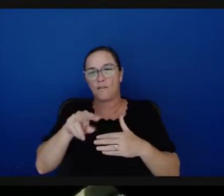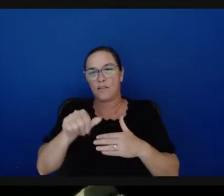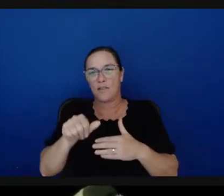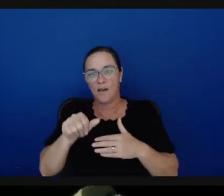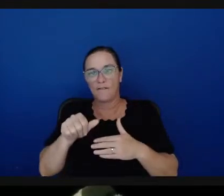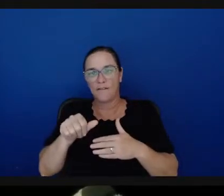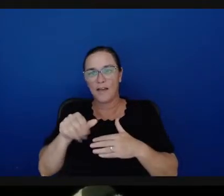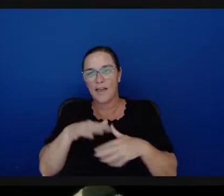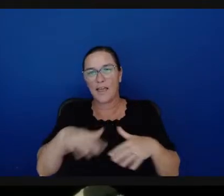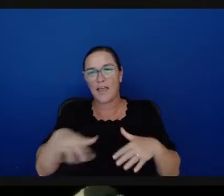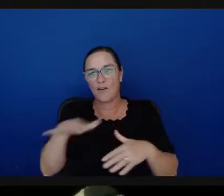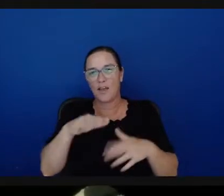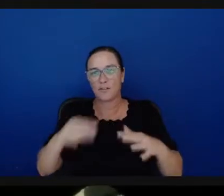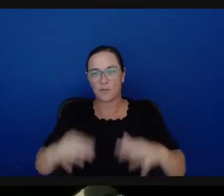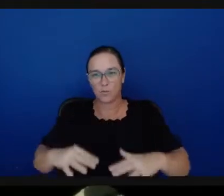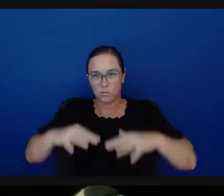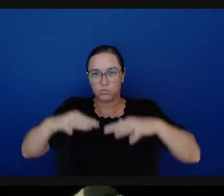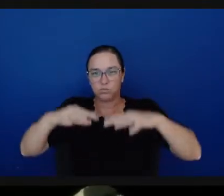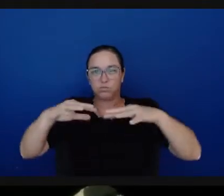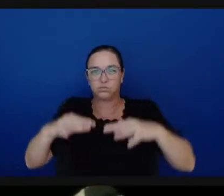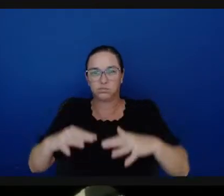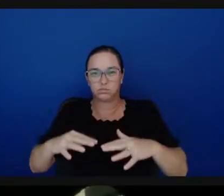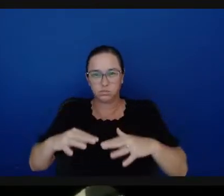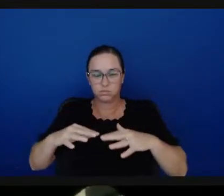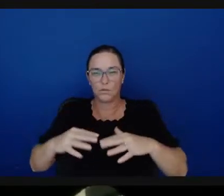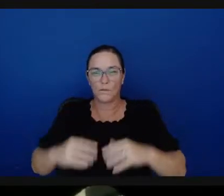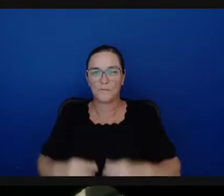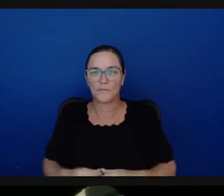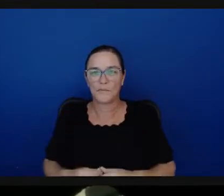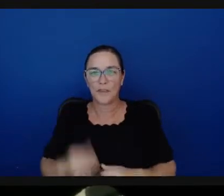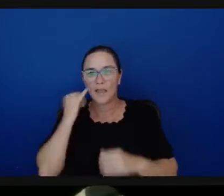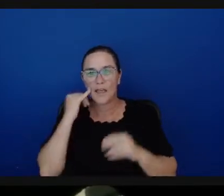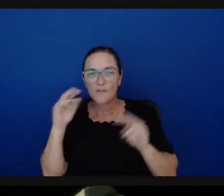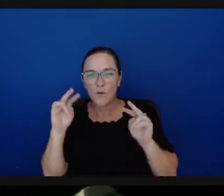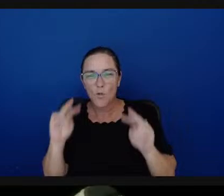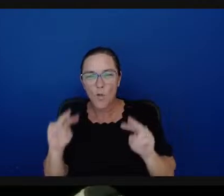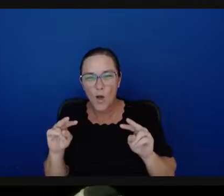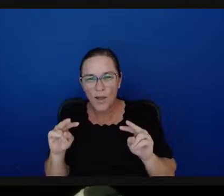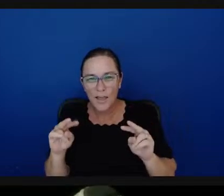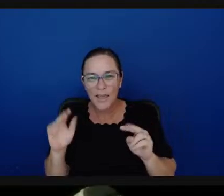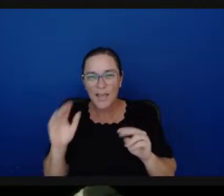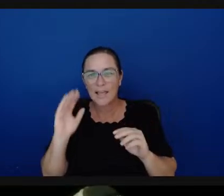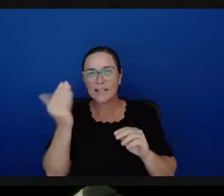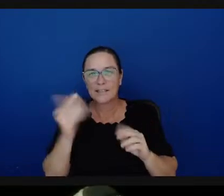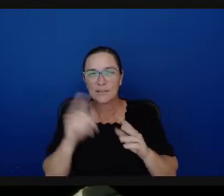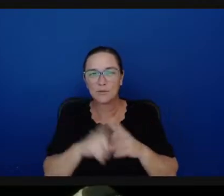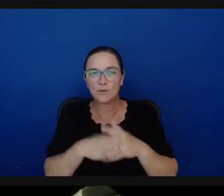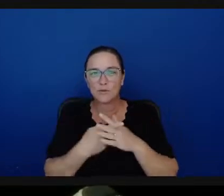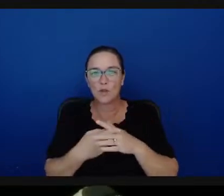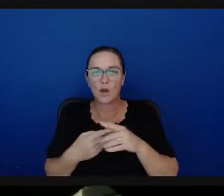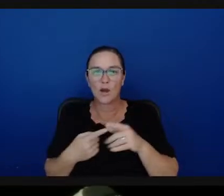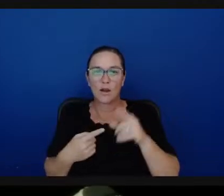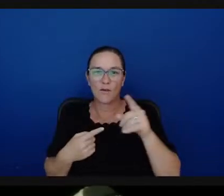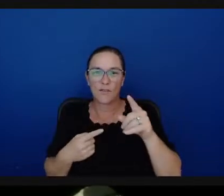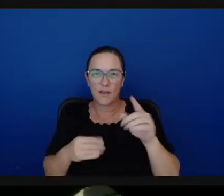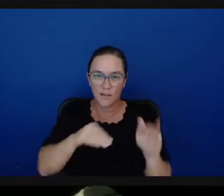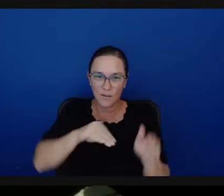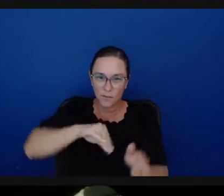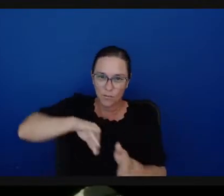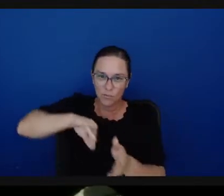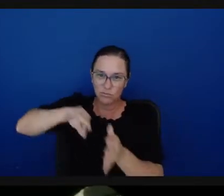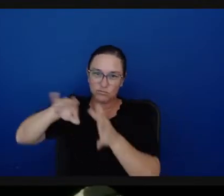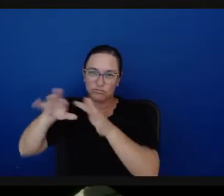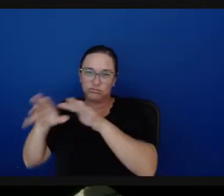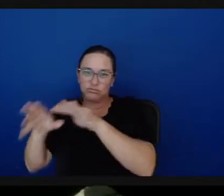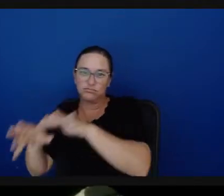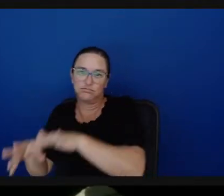coherently all the way up, right? So and if you look closely, it actually seems to begin over on this side, and the wave